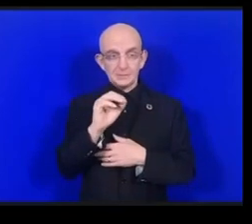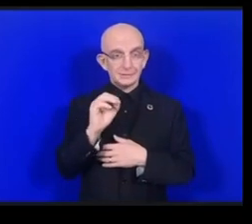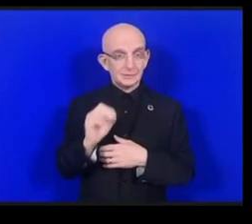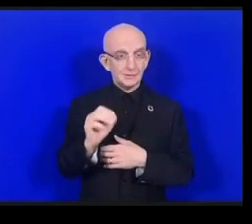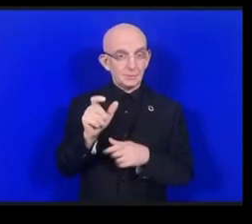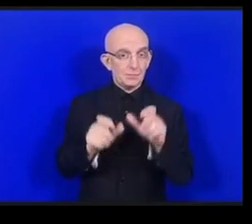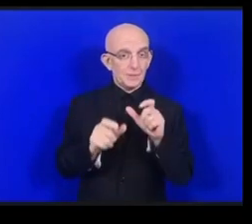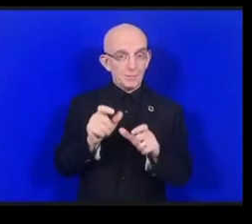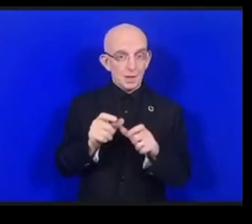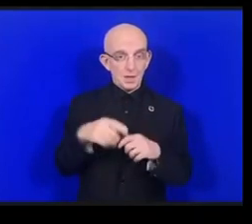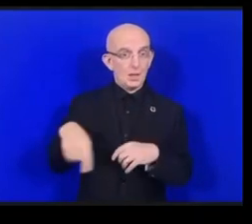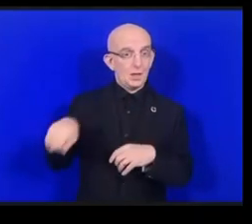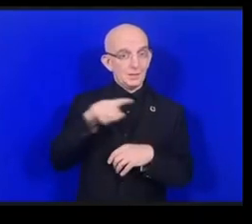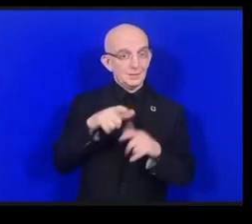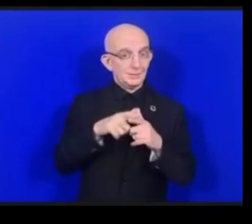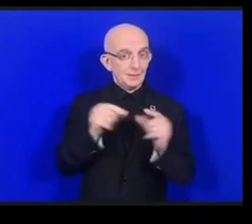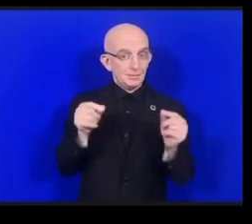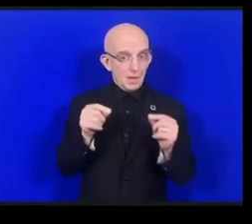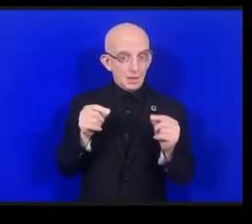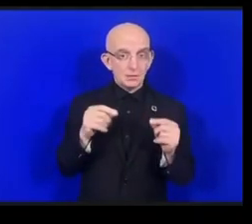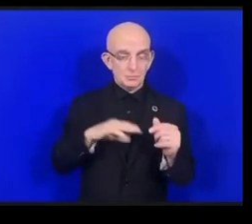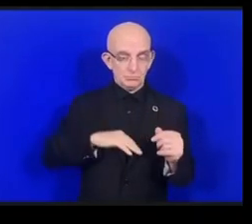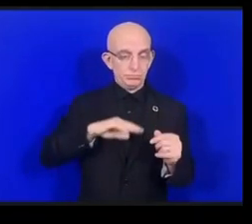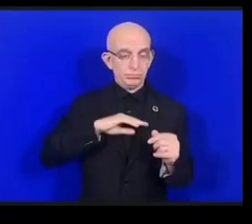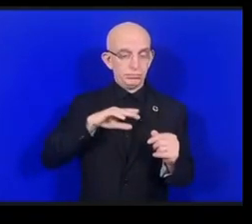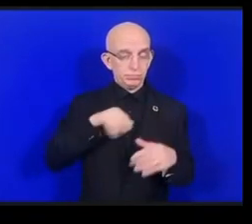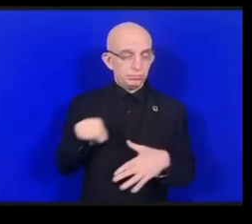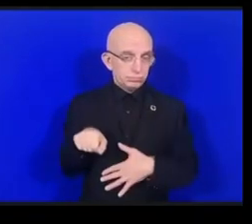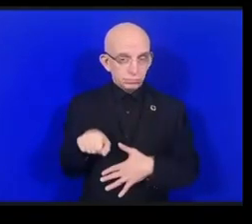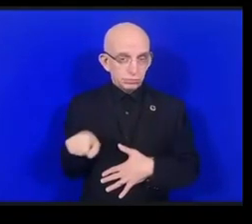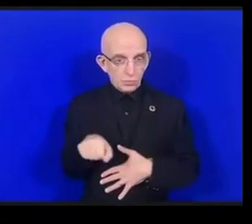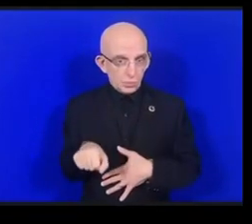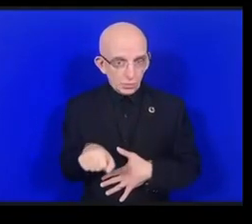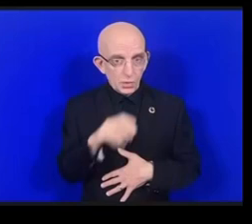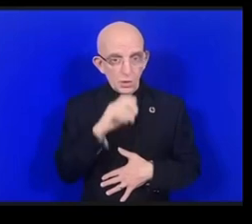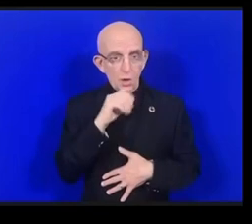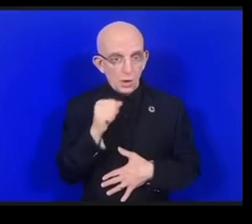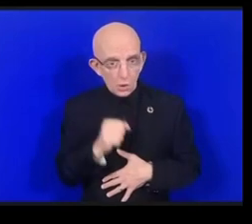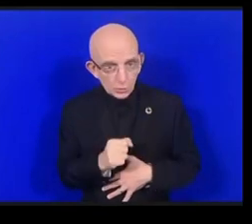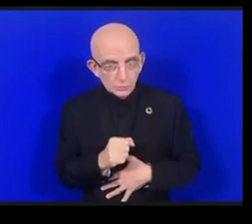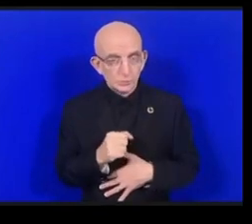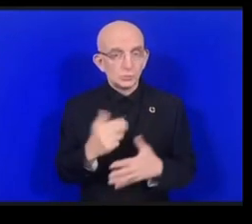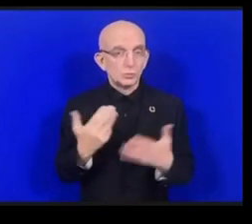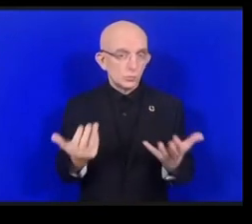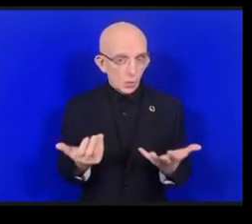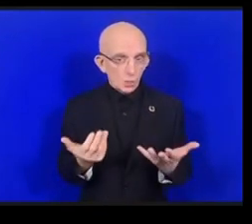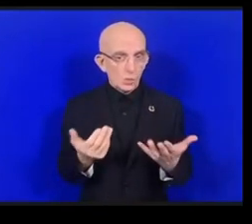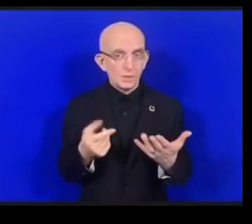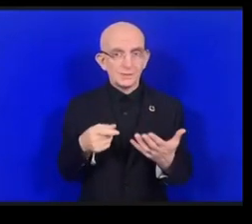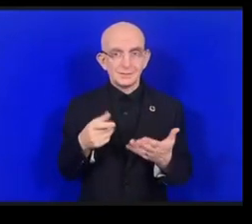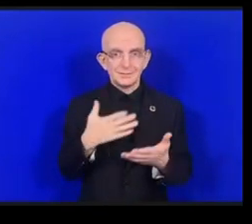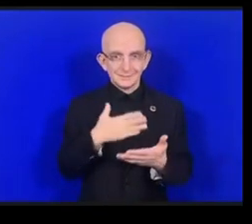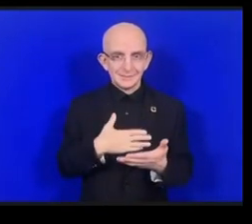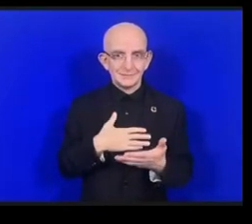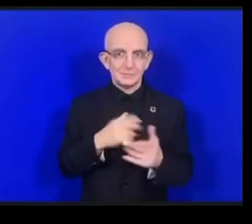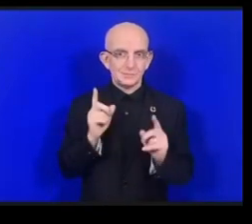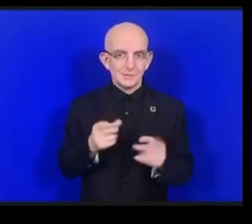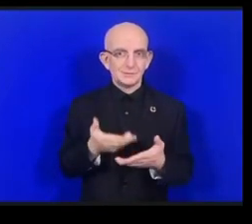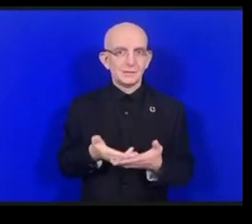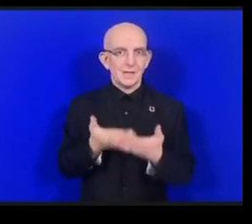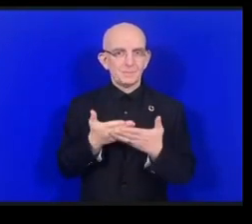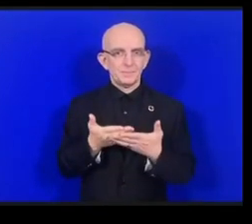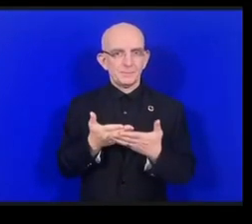ask for your help impr dver diverse accessor